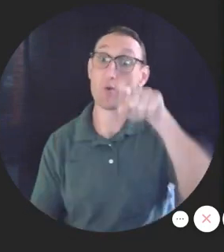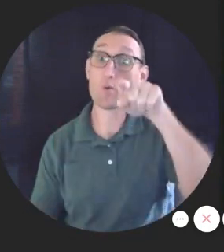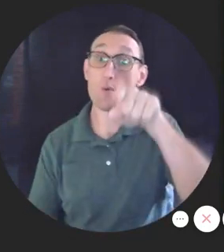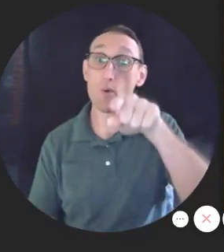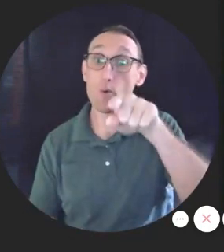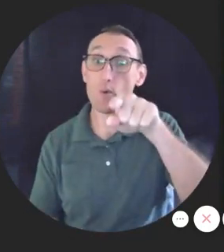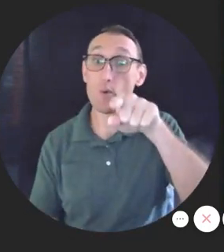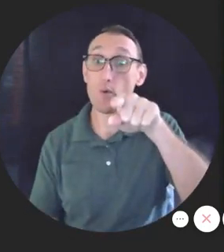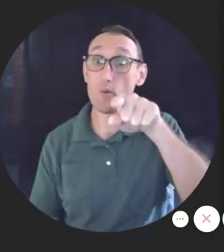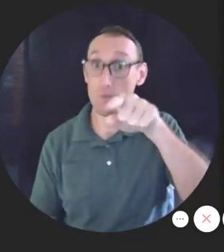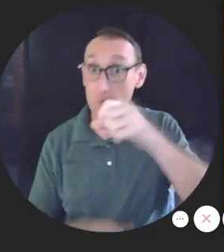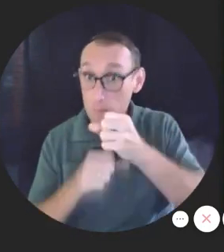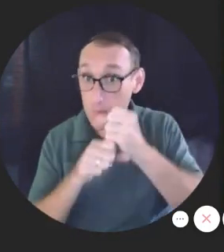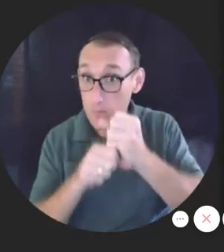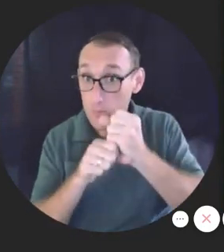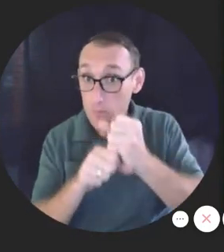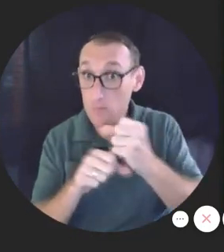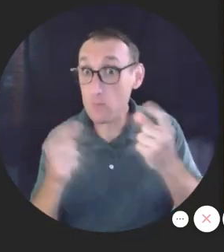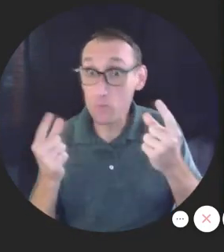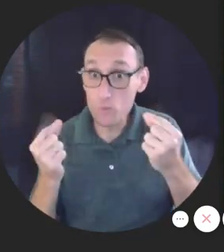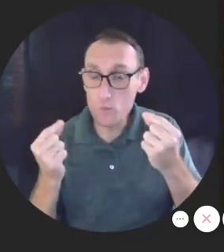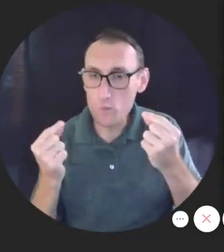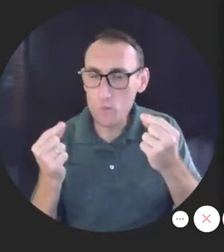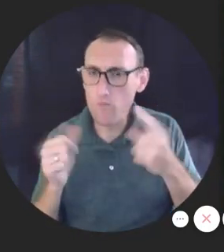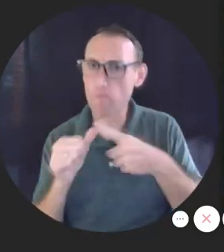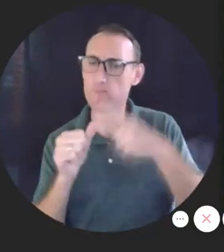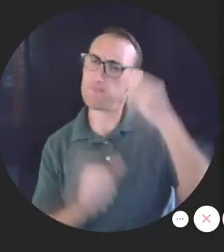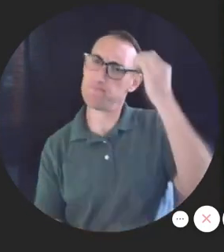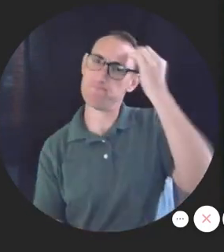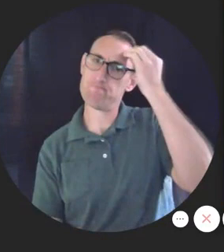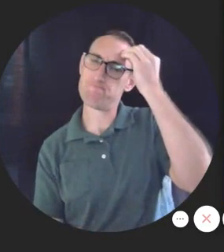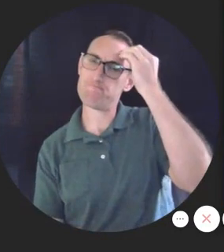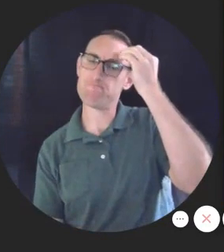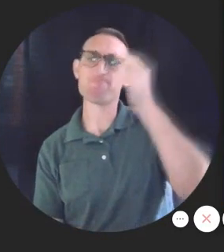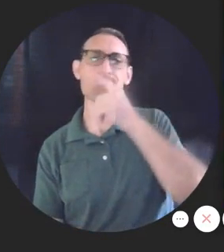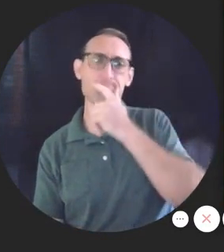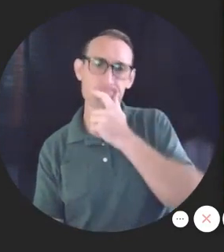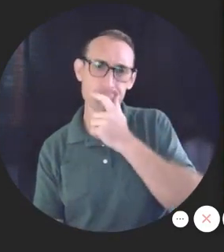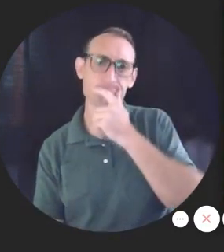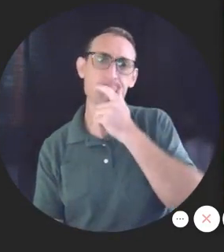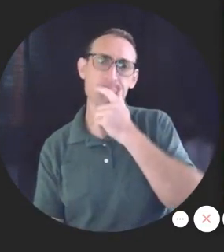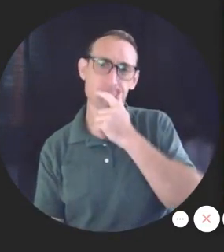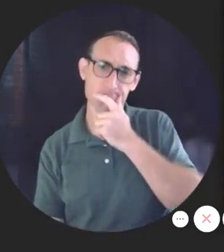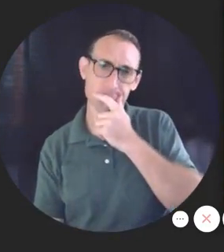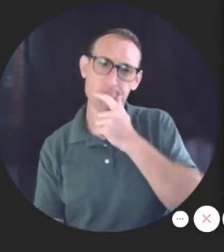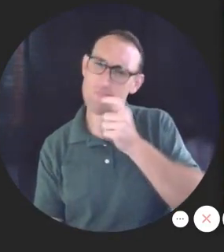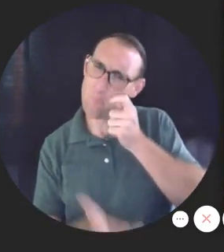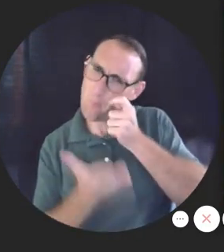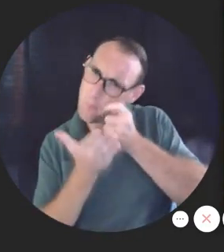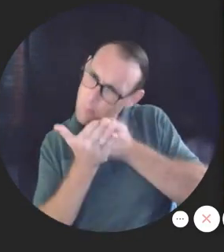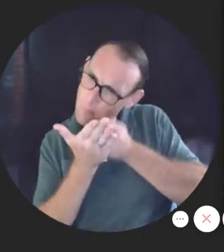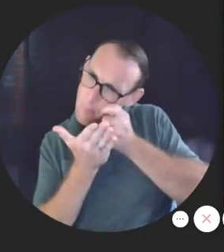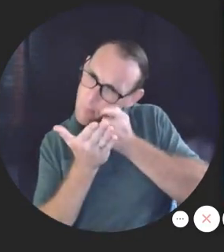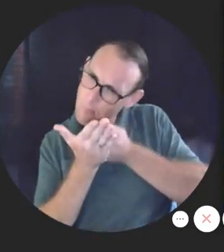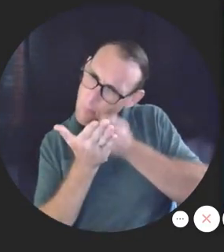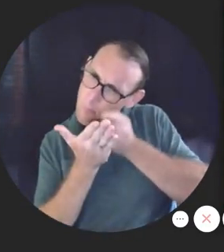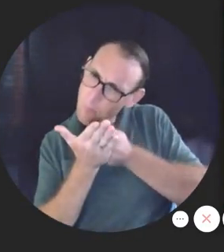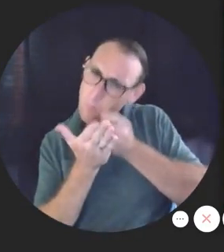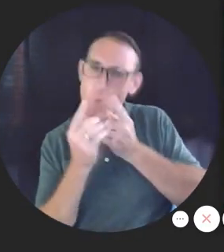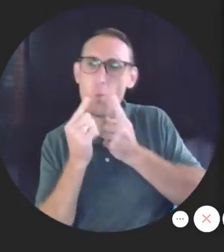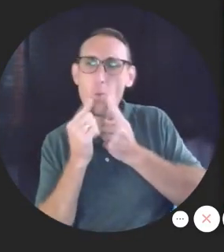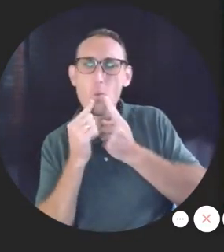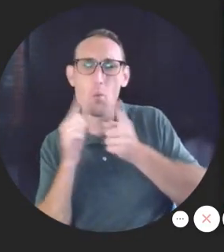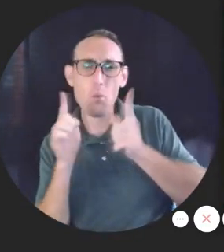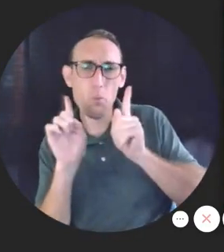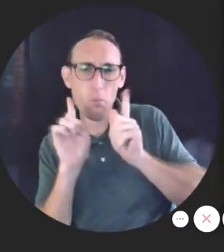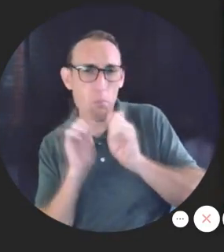magnifying glass today, I want you to ask yourself the question, how does a magnifying glass work? At